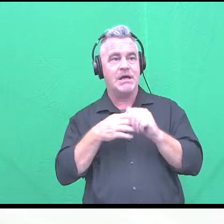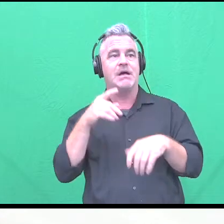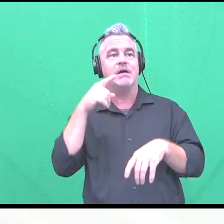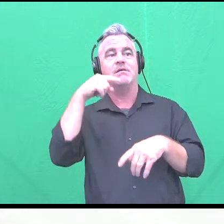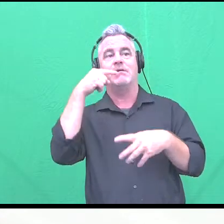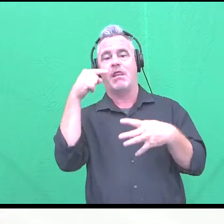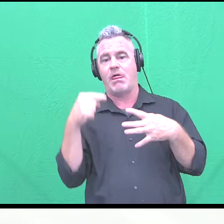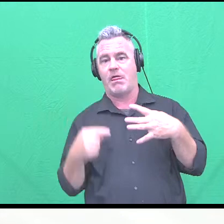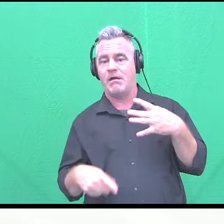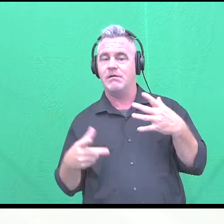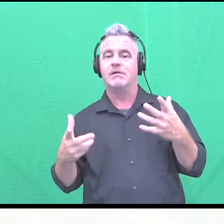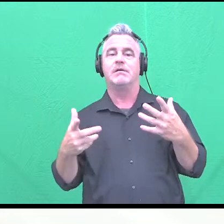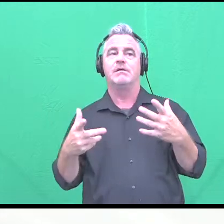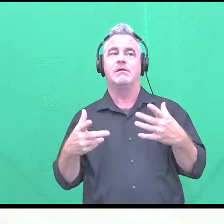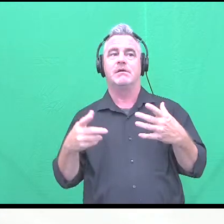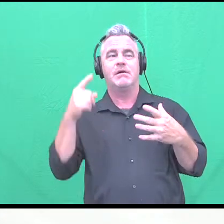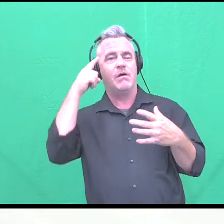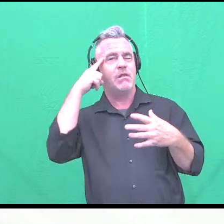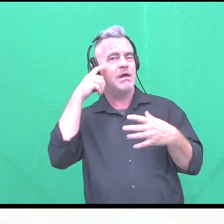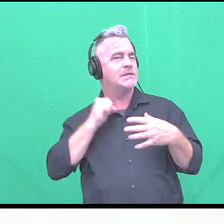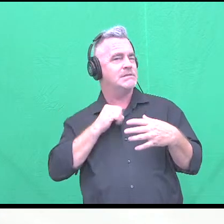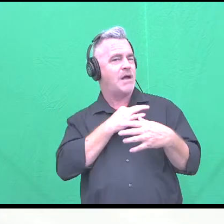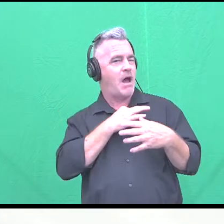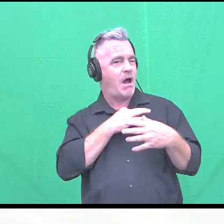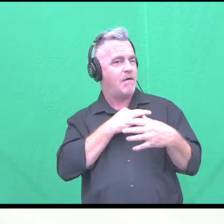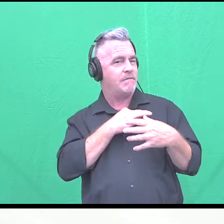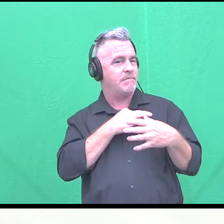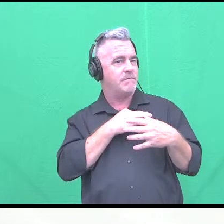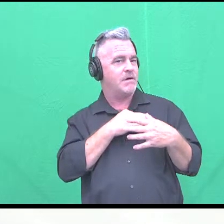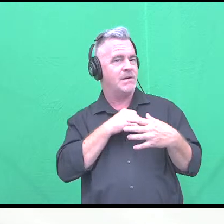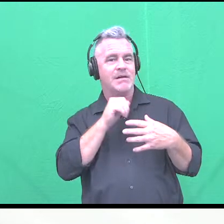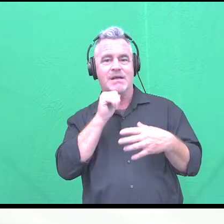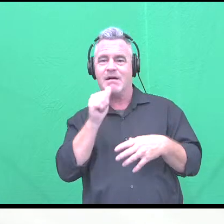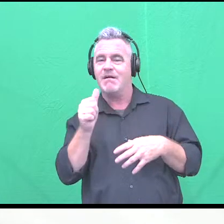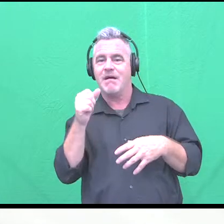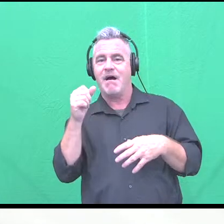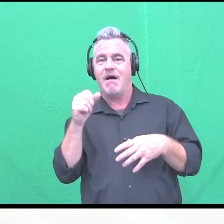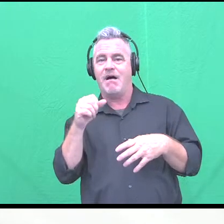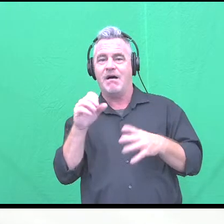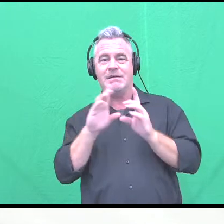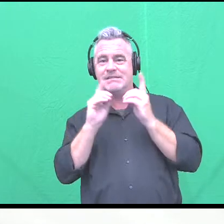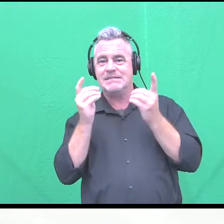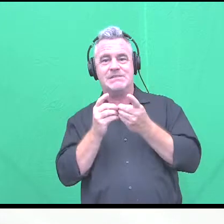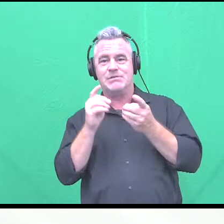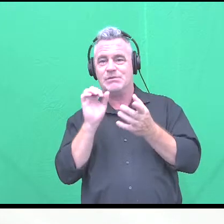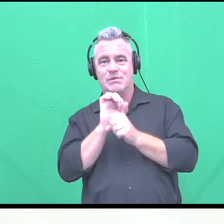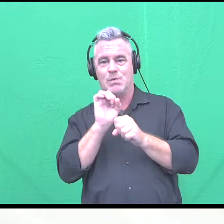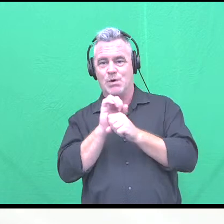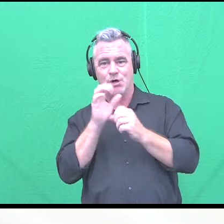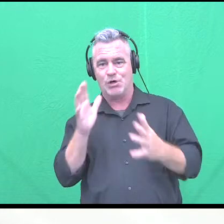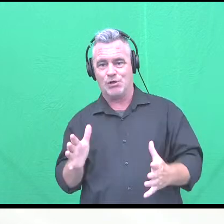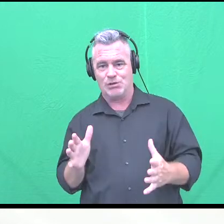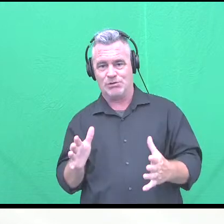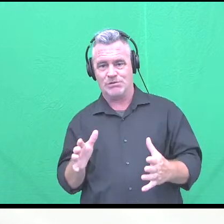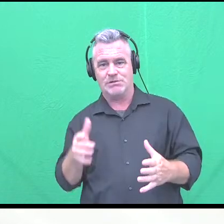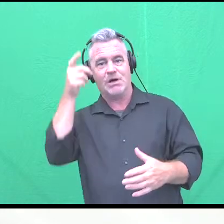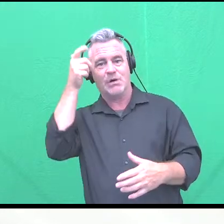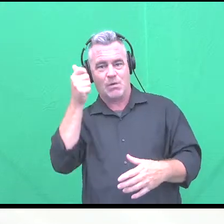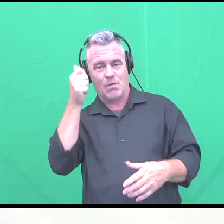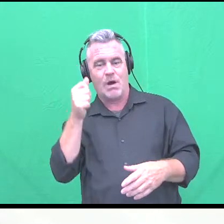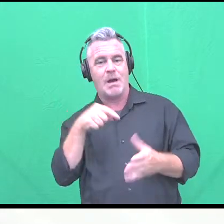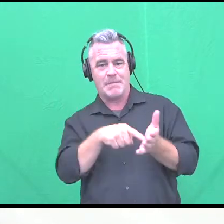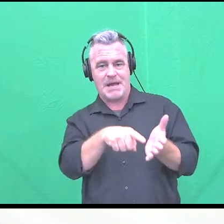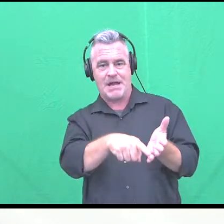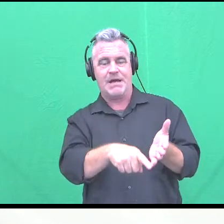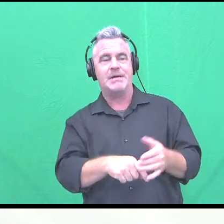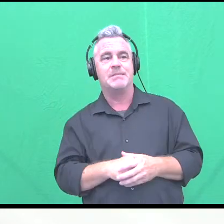those Think Together staffing are employees of Think Together. They're not employees of our district when we see them in our after-school program. We'd use those funds